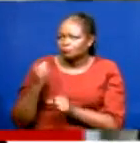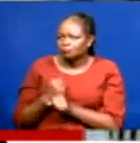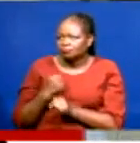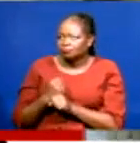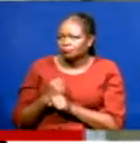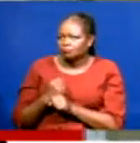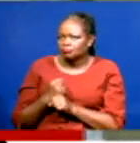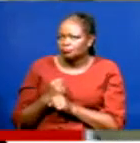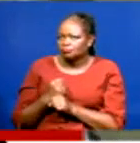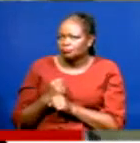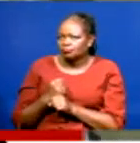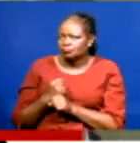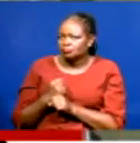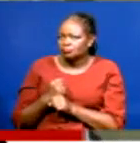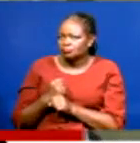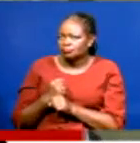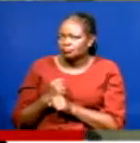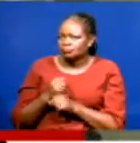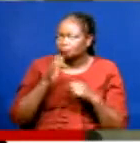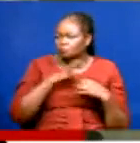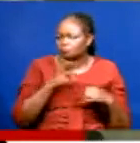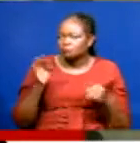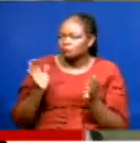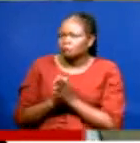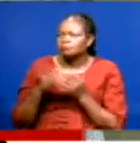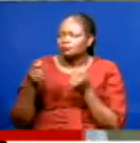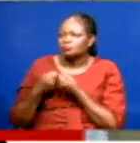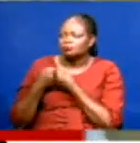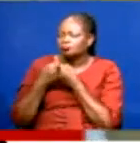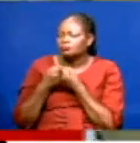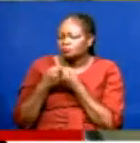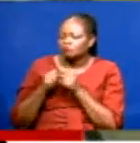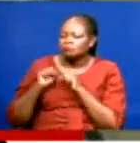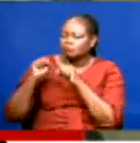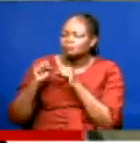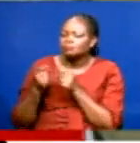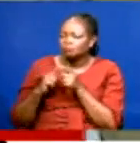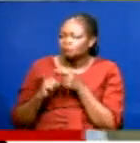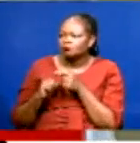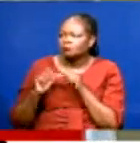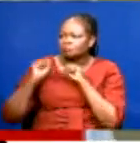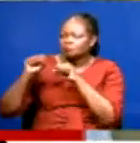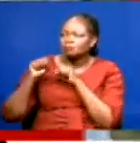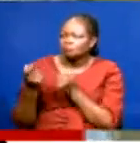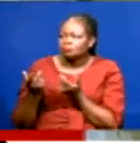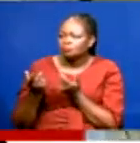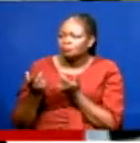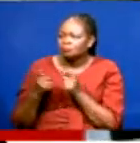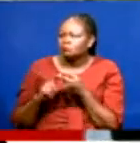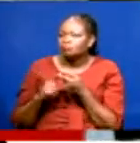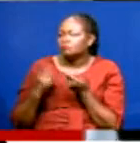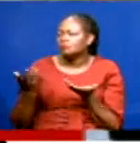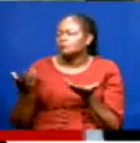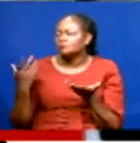to spiritual, give them like a boxing spirit, you know, to instill boxing spirit in them, coach. How has it been for